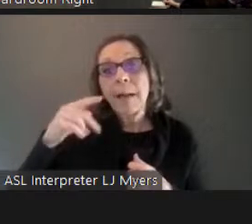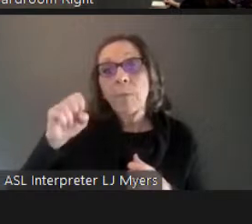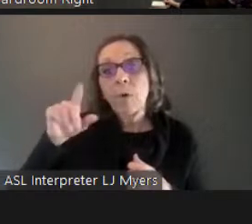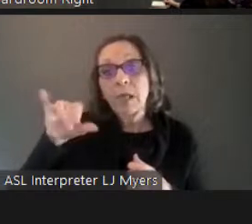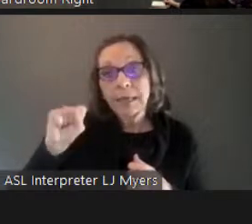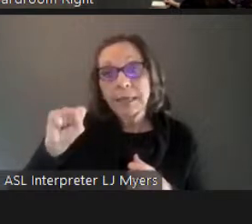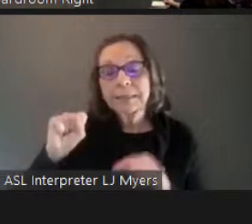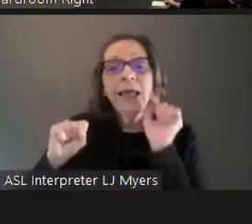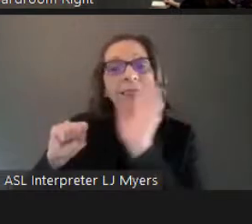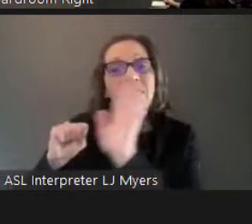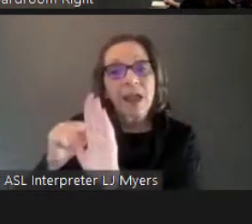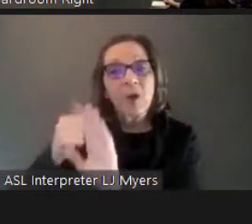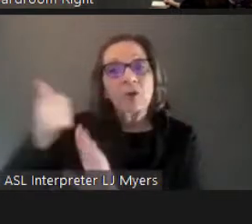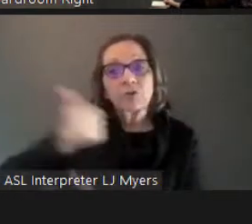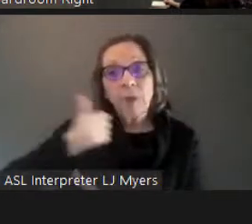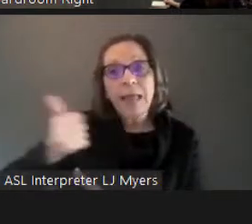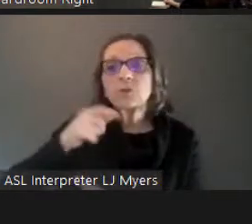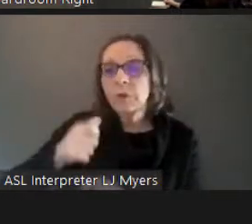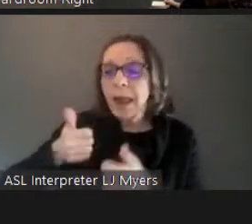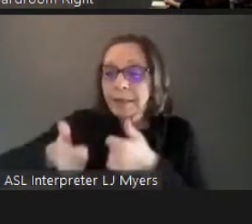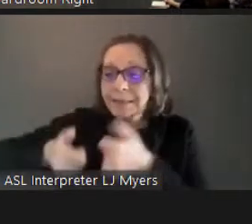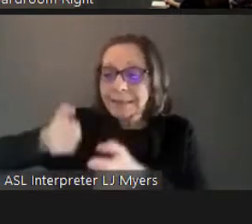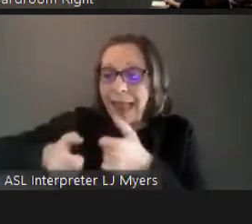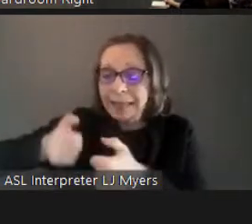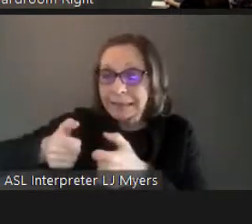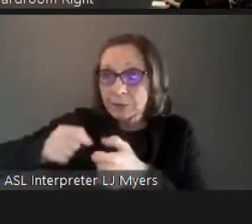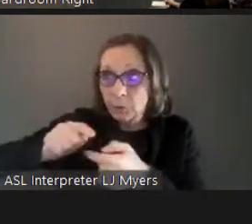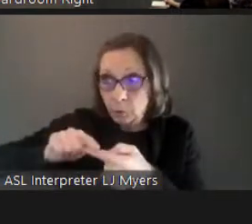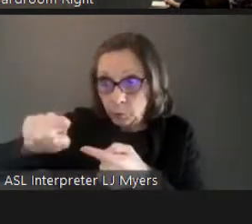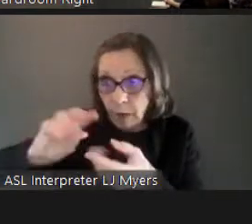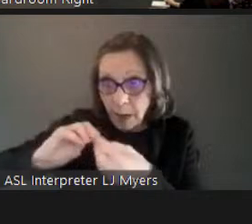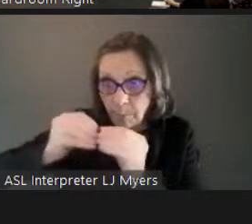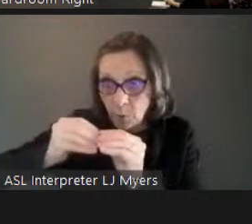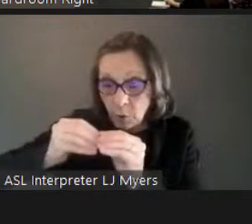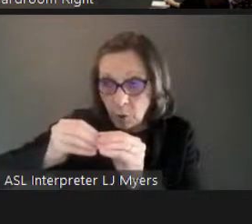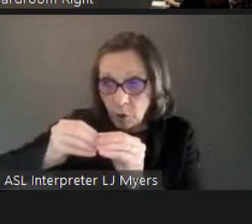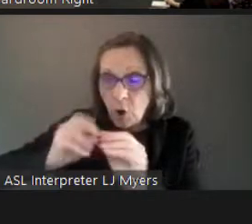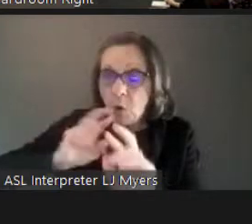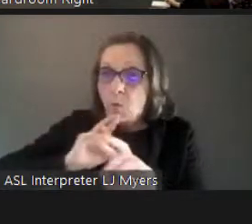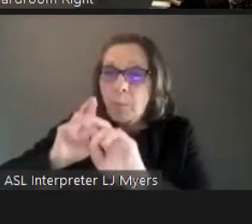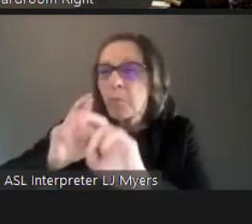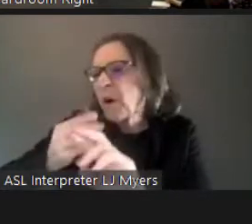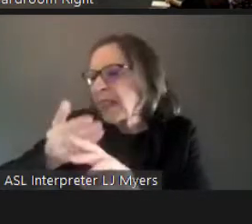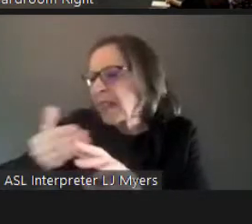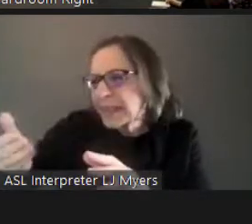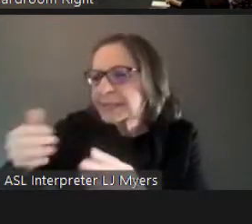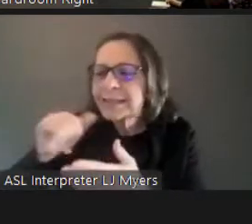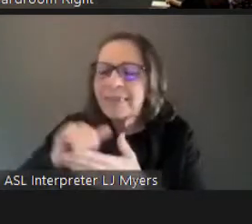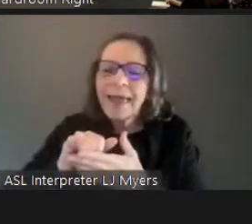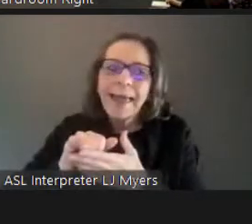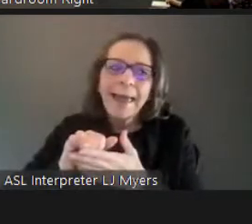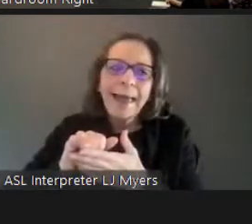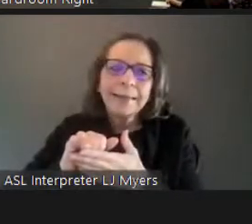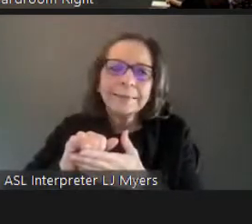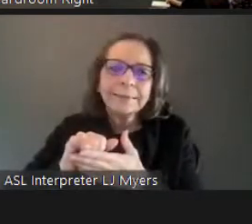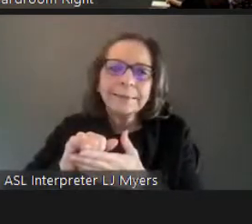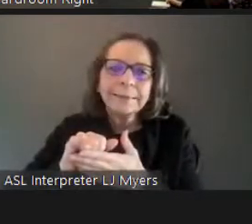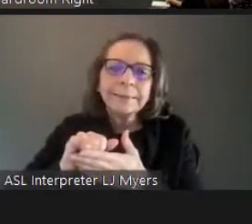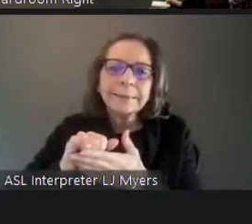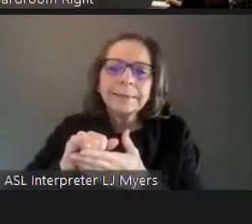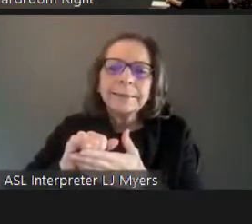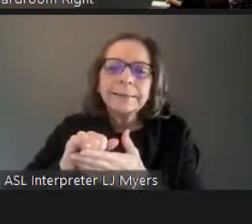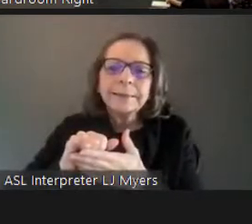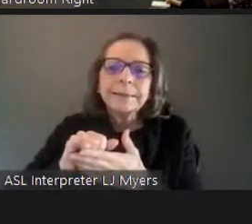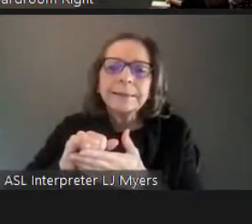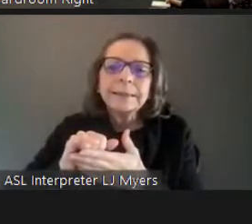a thing where you can text a particular number and you can report things that are like maybe an immediate response,